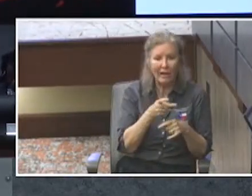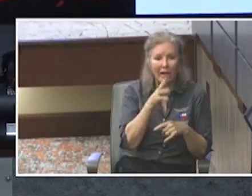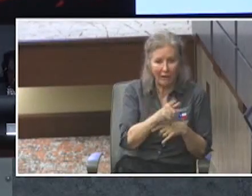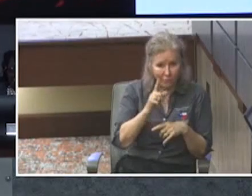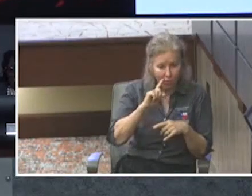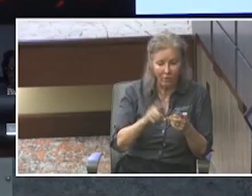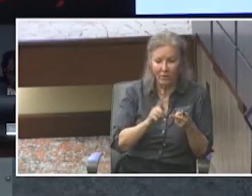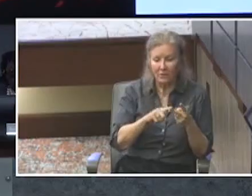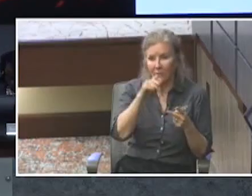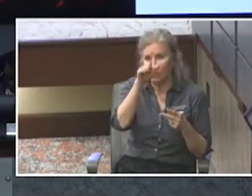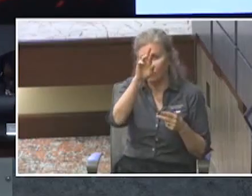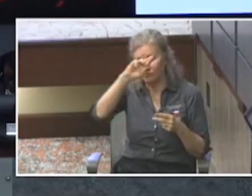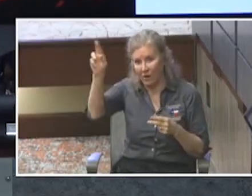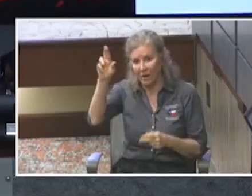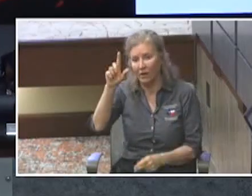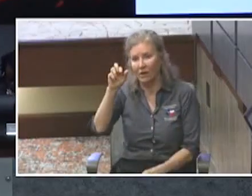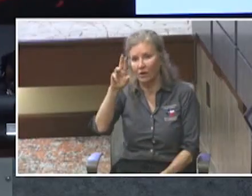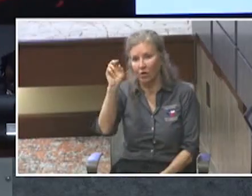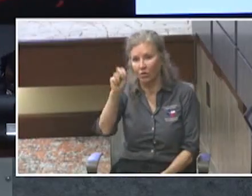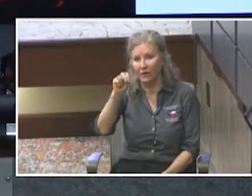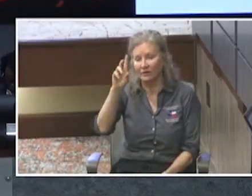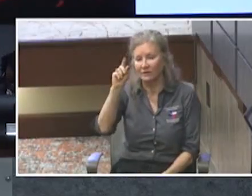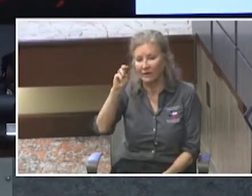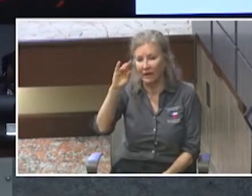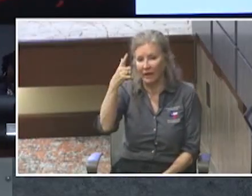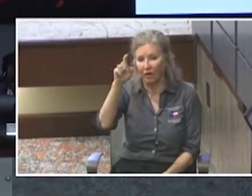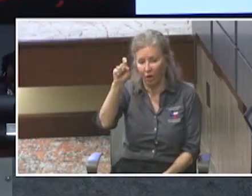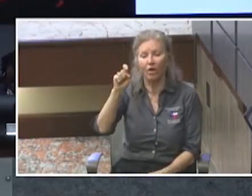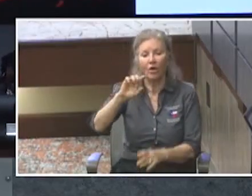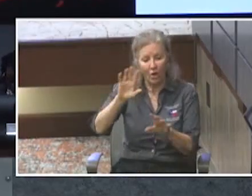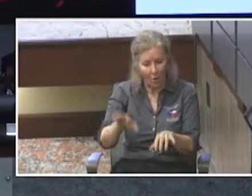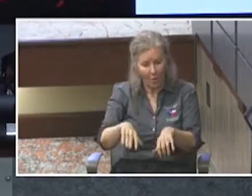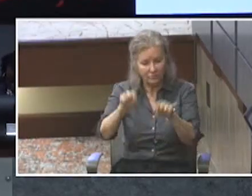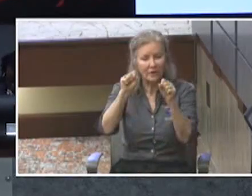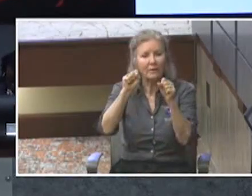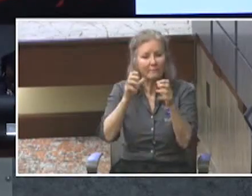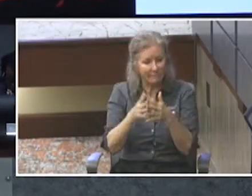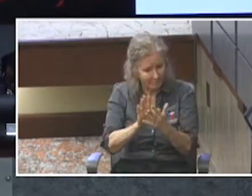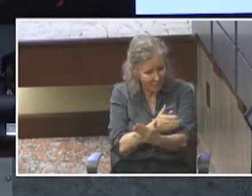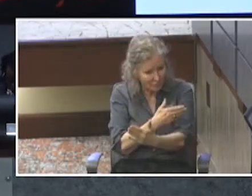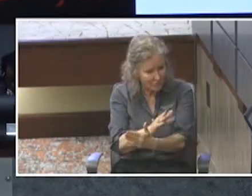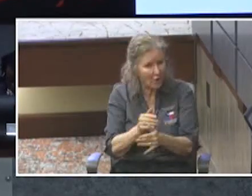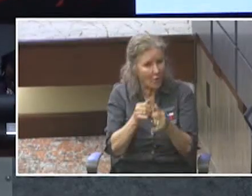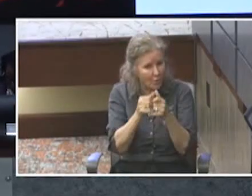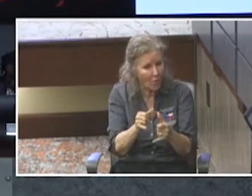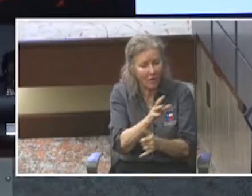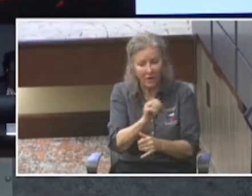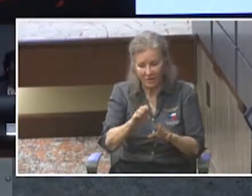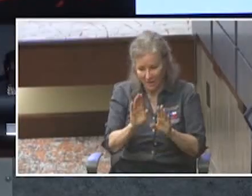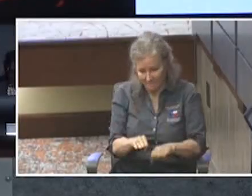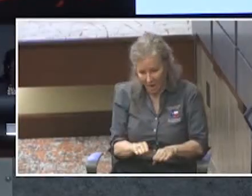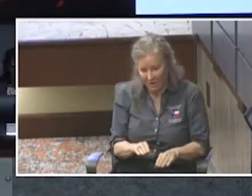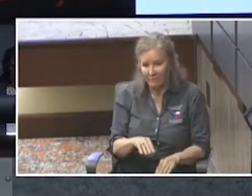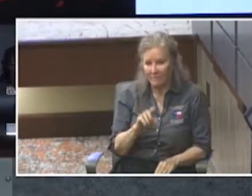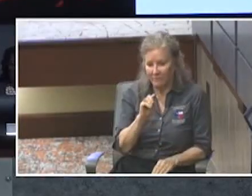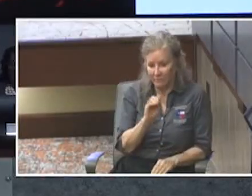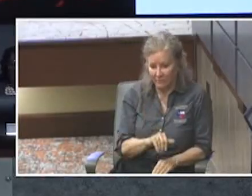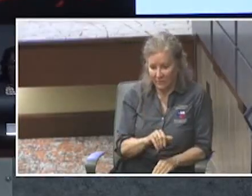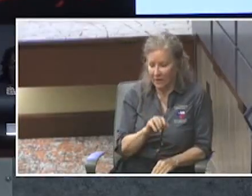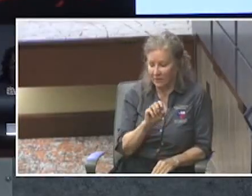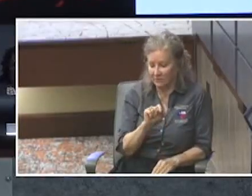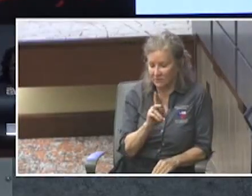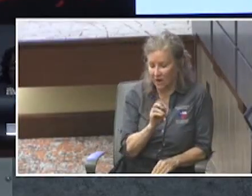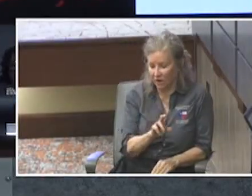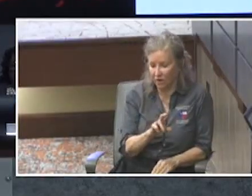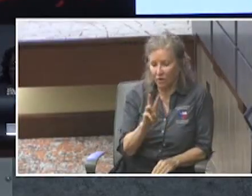Lauren Daigle. She actually hosted the American Country Music Awards. And then at the bottom right is Tucker Wetmore, who performed at